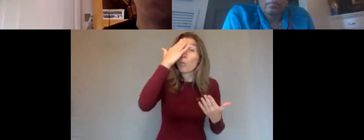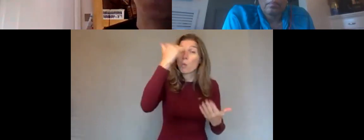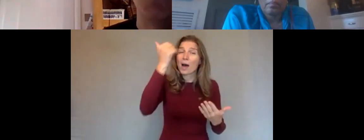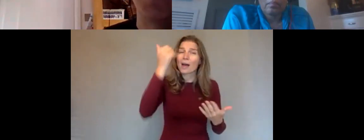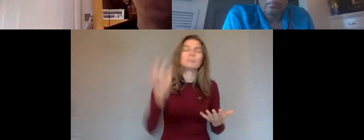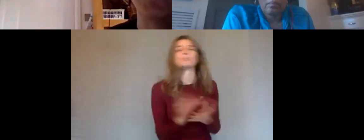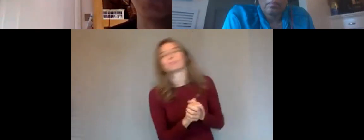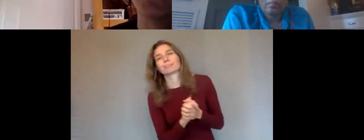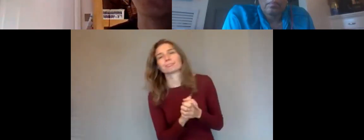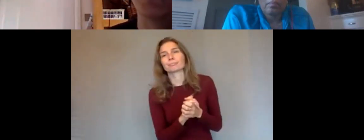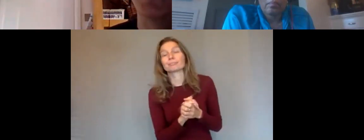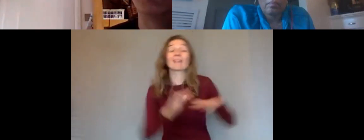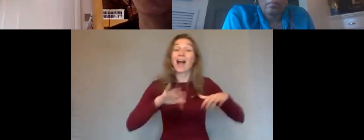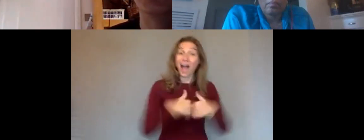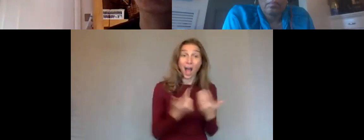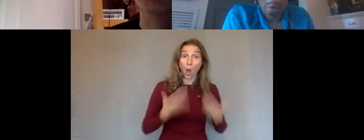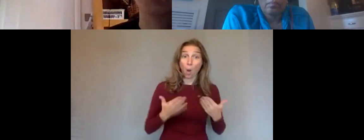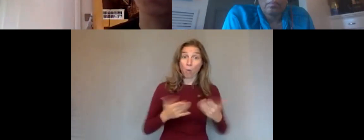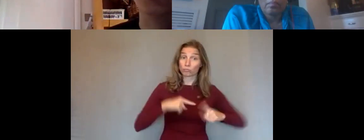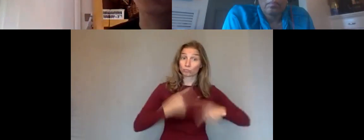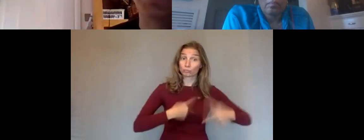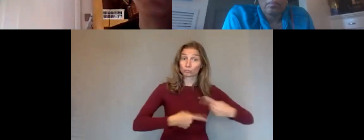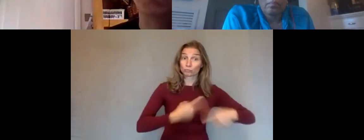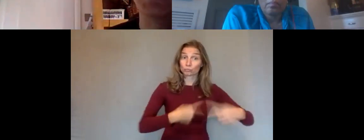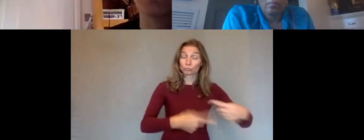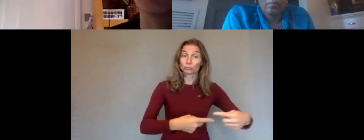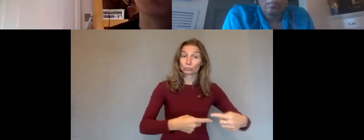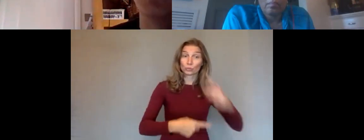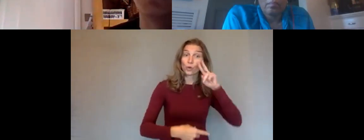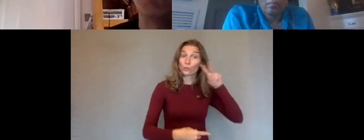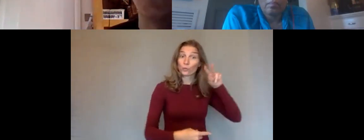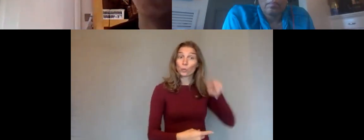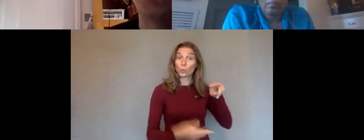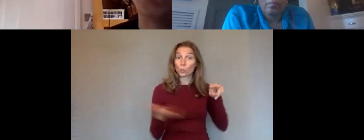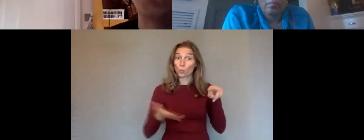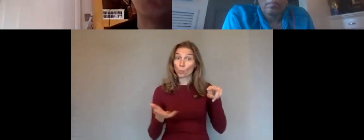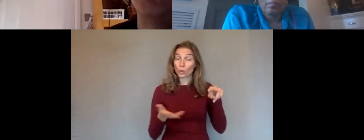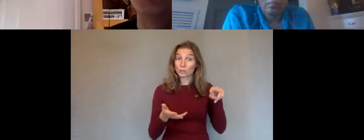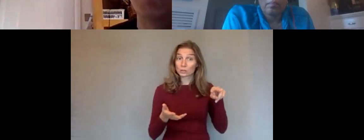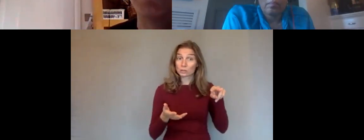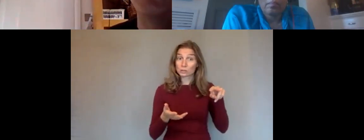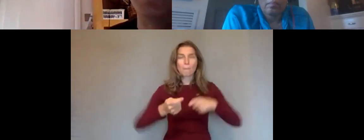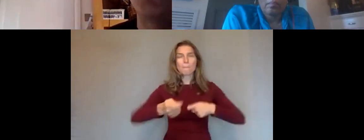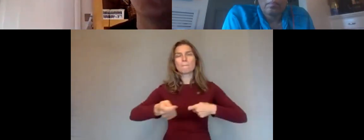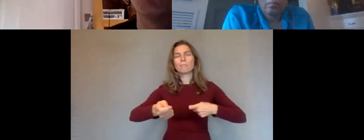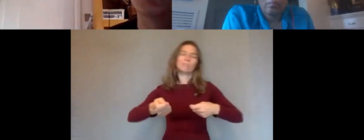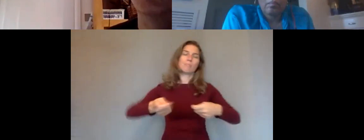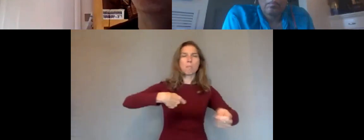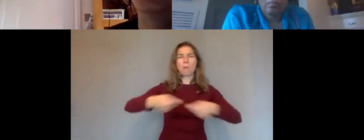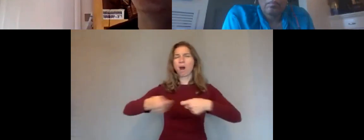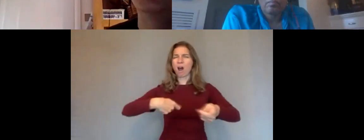of the way the thing operates at the moment, the view tends to be the markets are so relatively